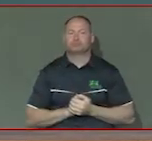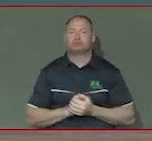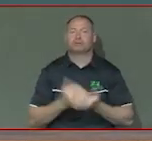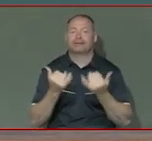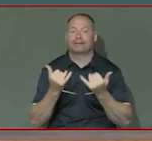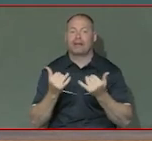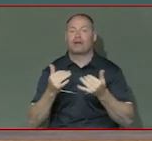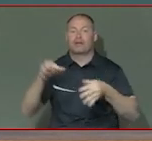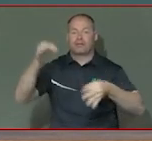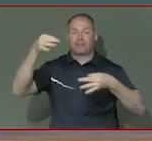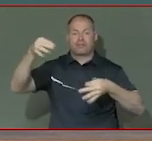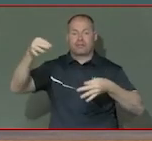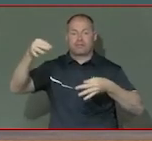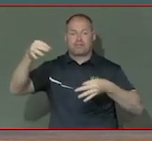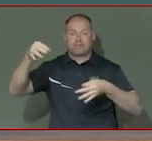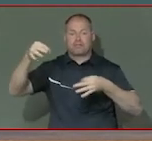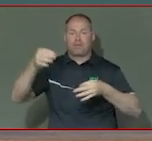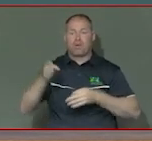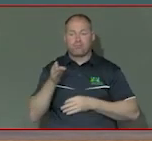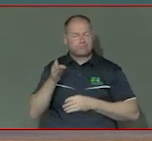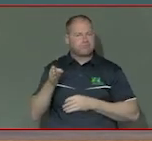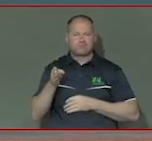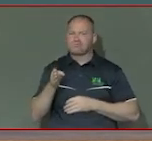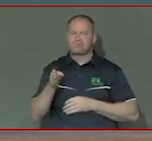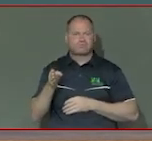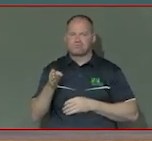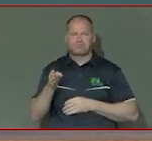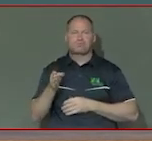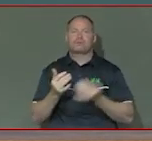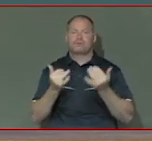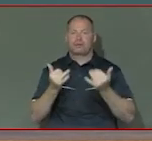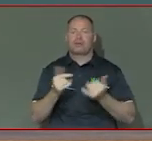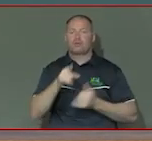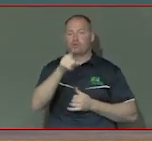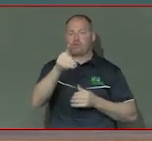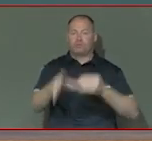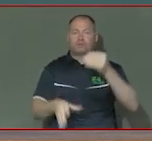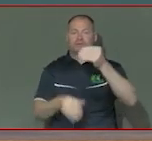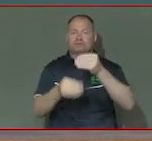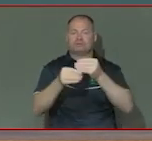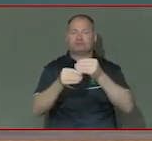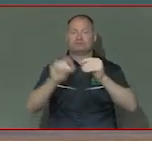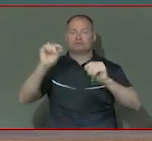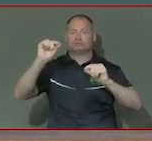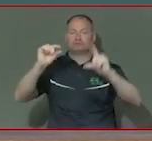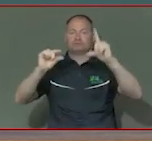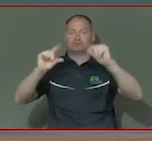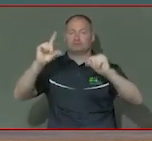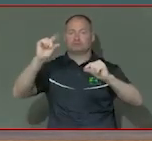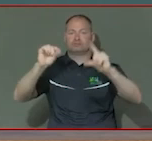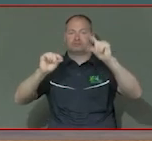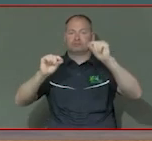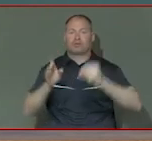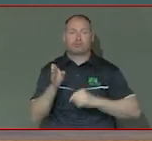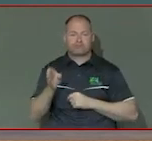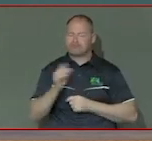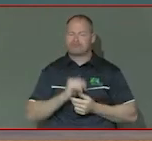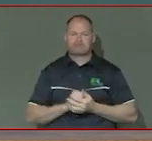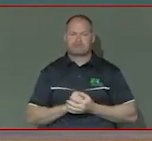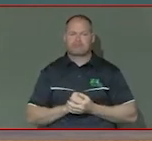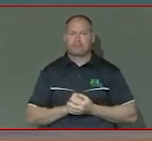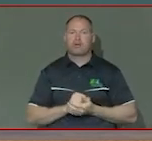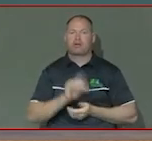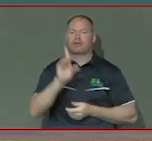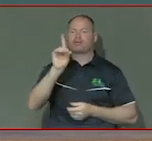on the formula sheet. There's a ratio that's not there, and that is your